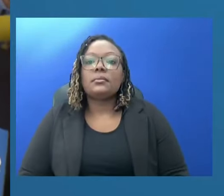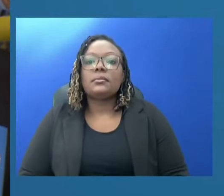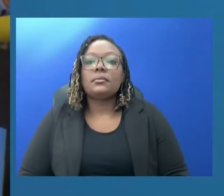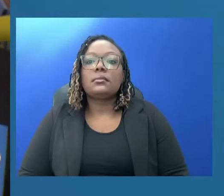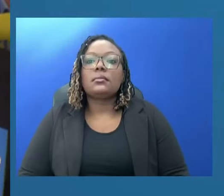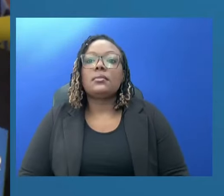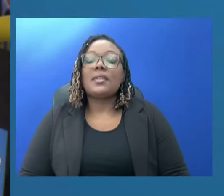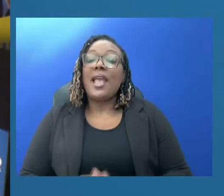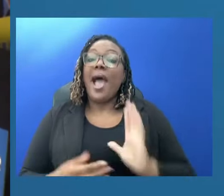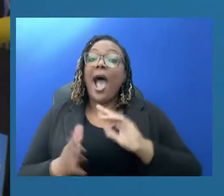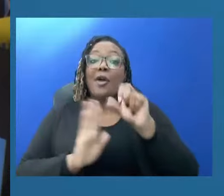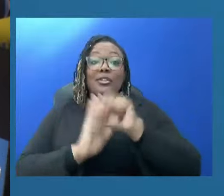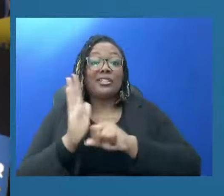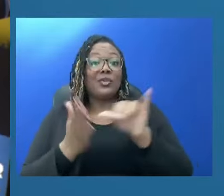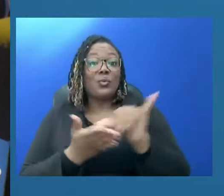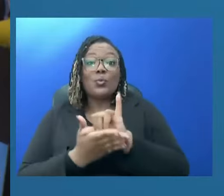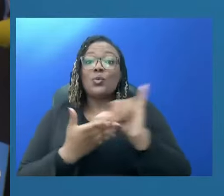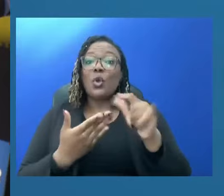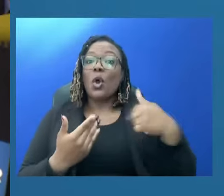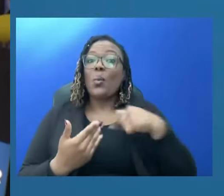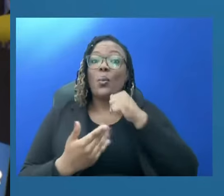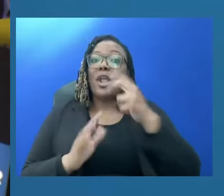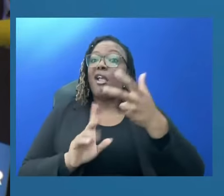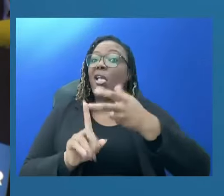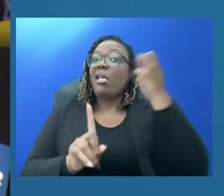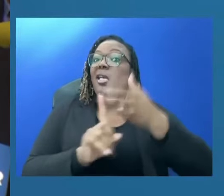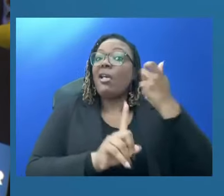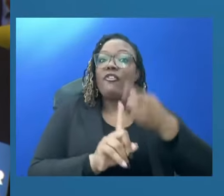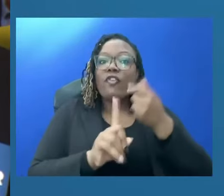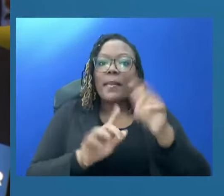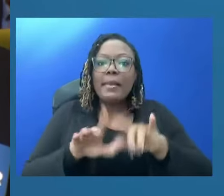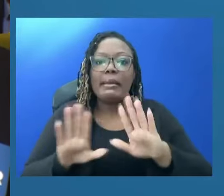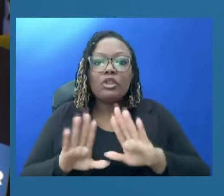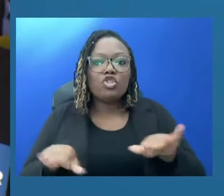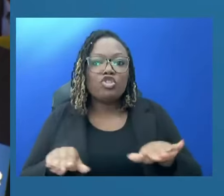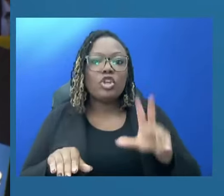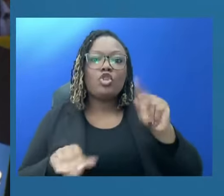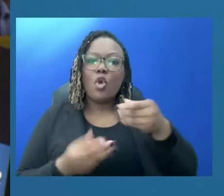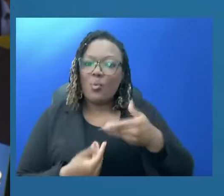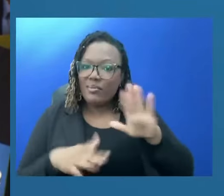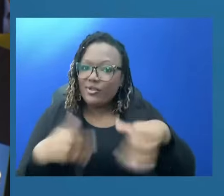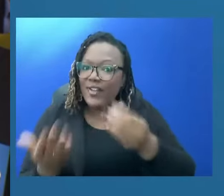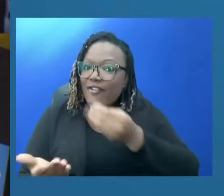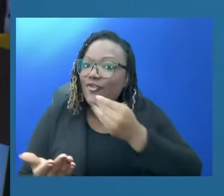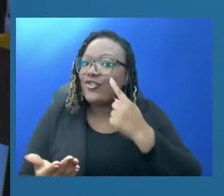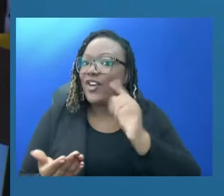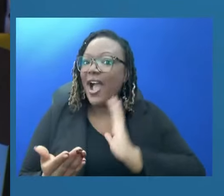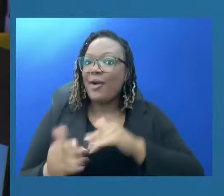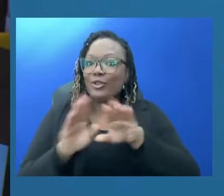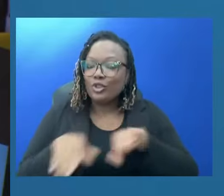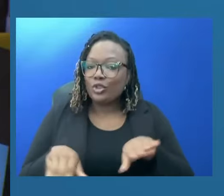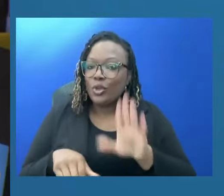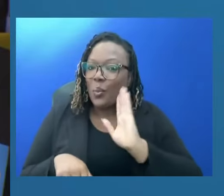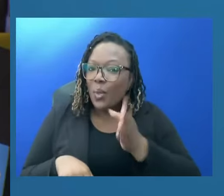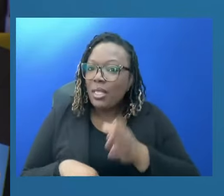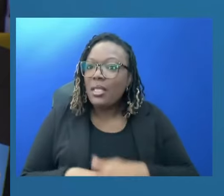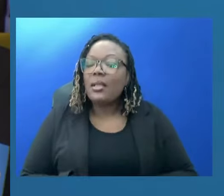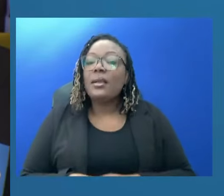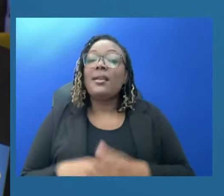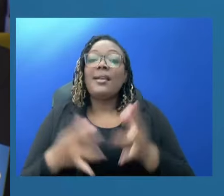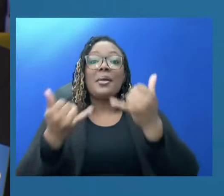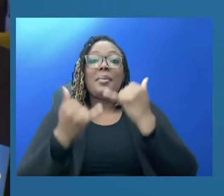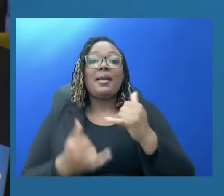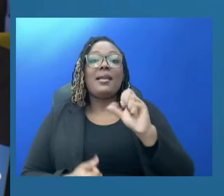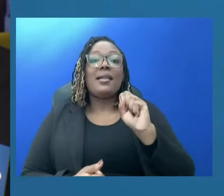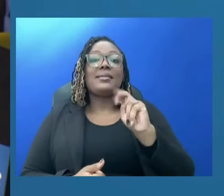see, in our state, we don't steal from kids. We feed our kids, right? But now with SNAP